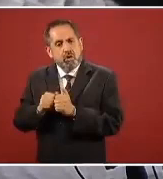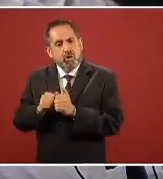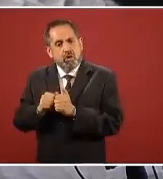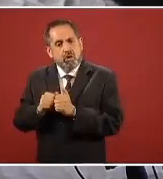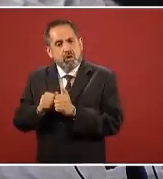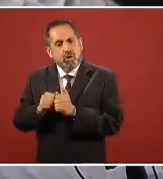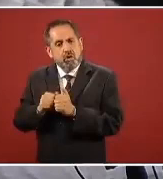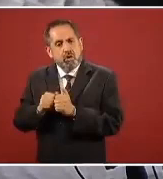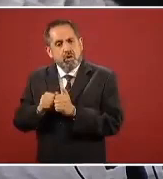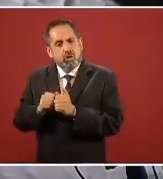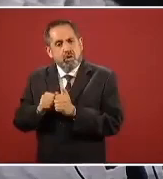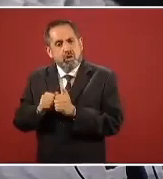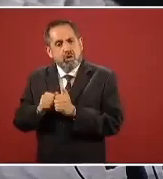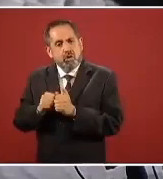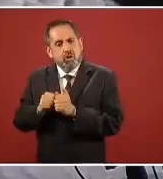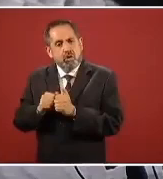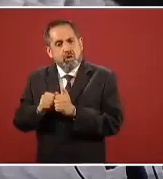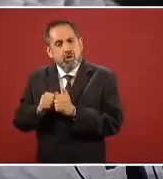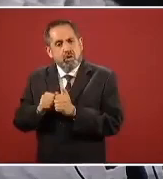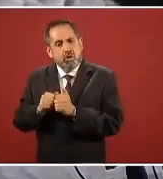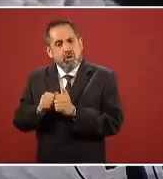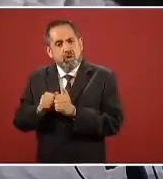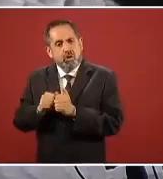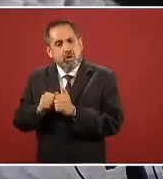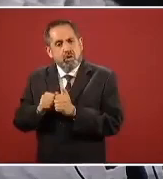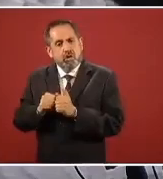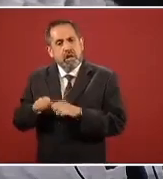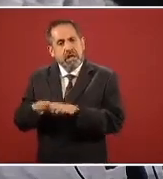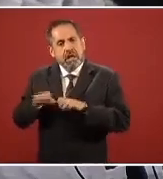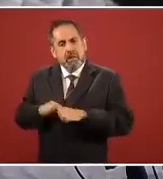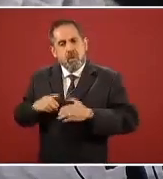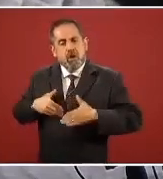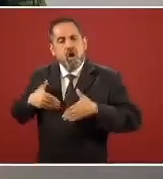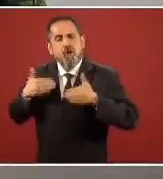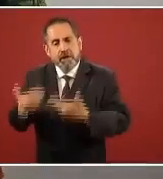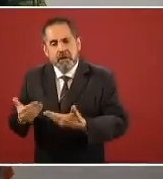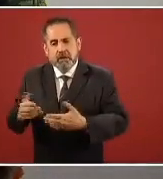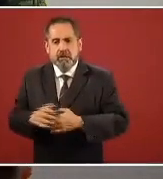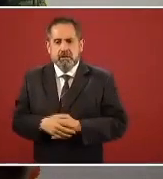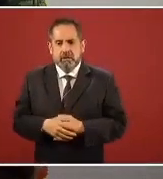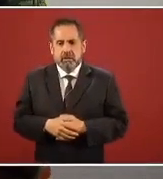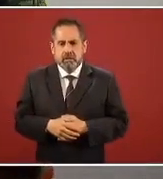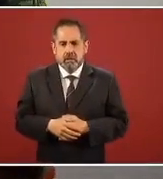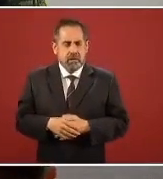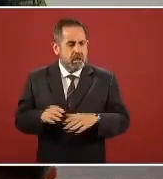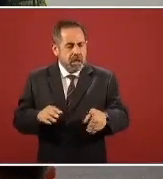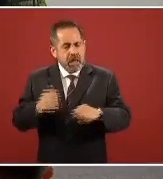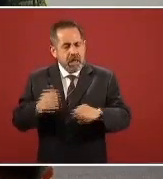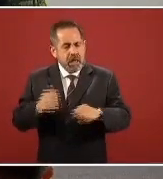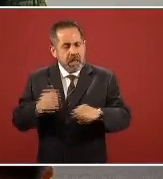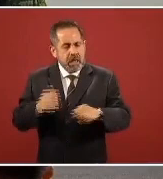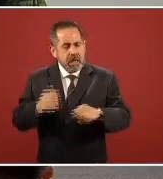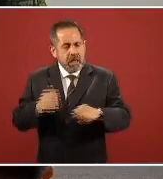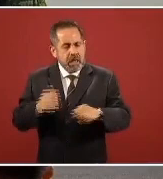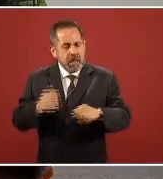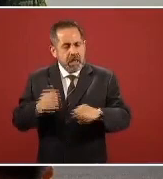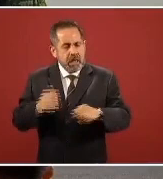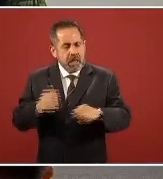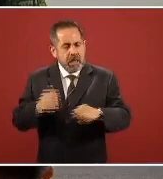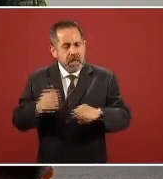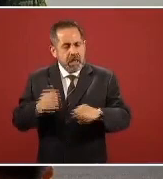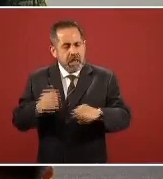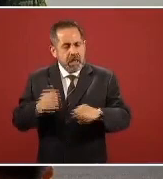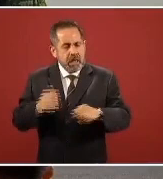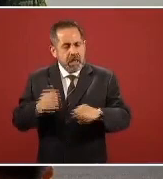be surrounded by a team that is trustworthy. El director de Pemex es una gente honesta. Yes, the director